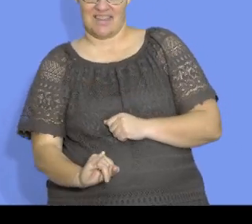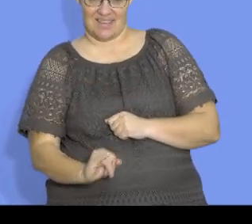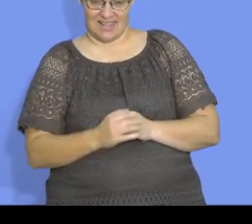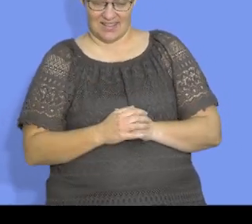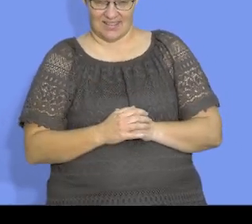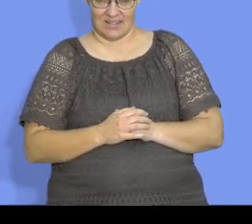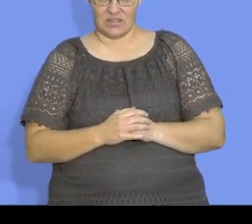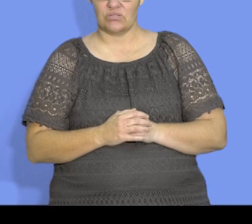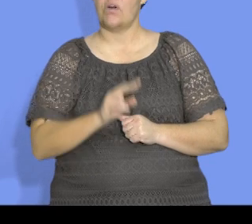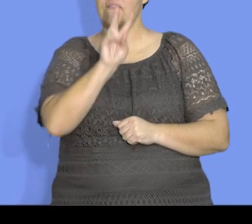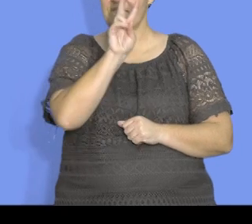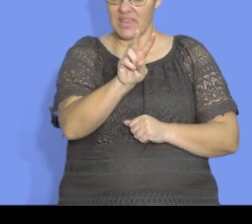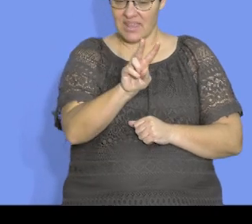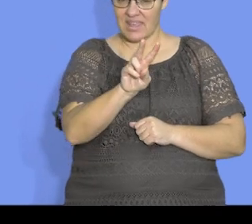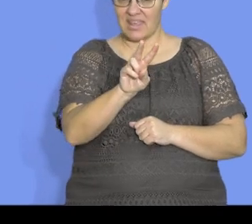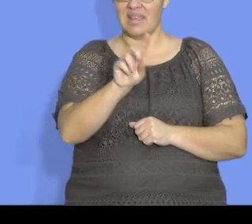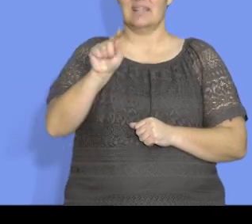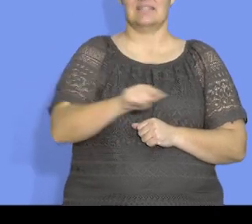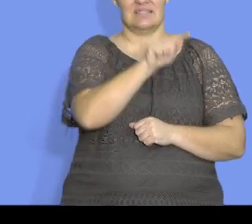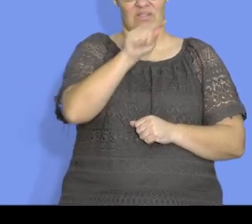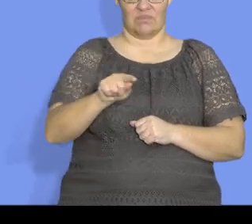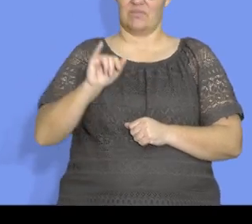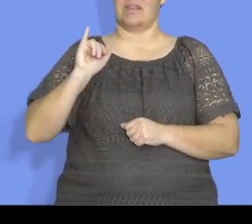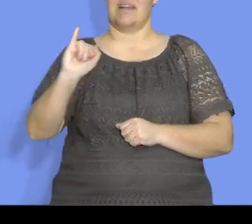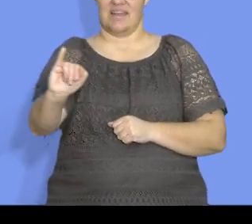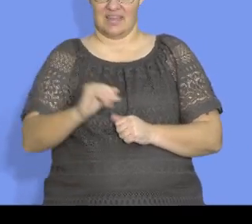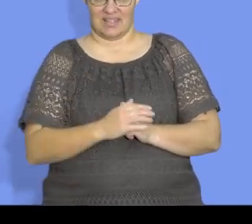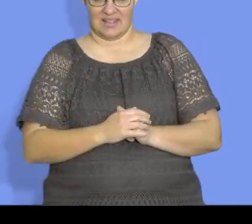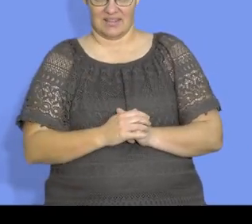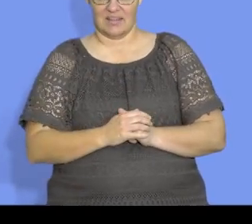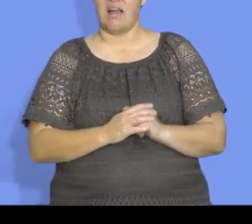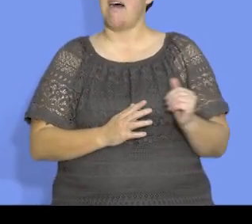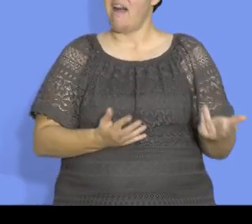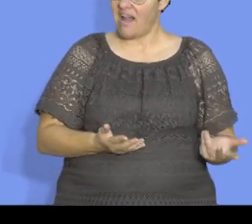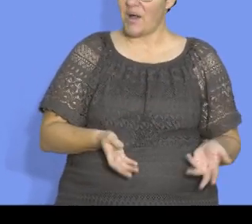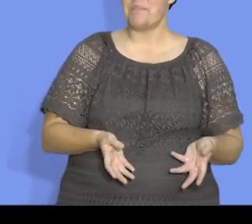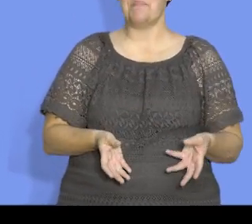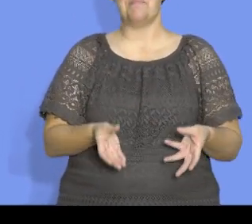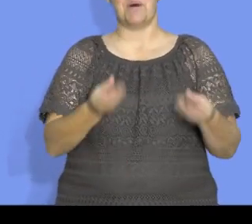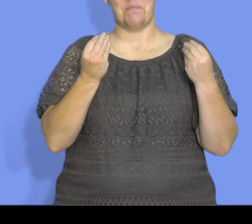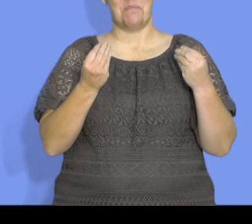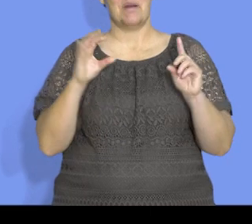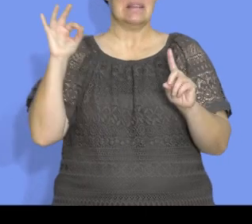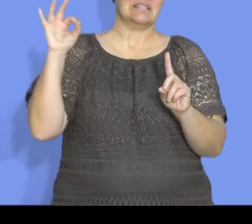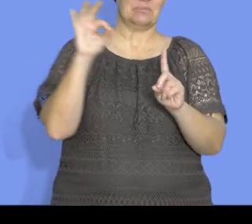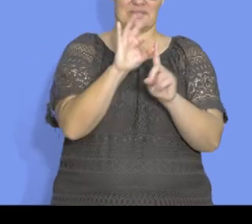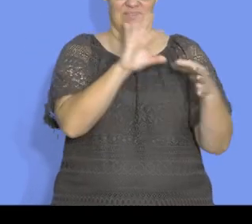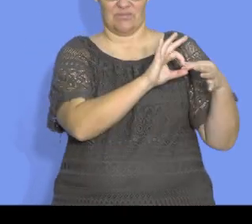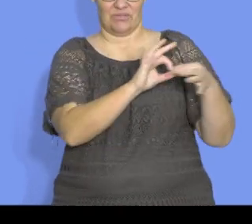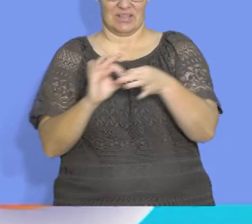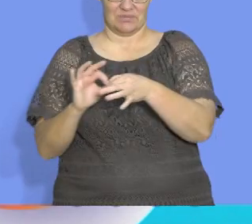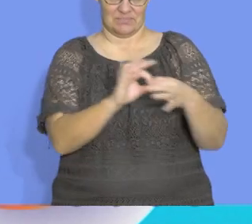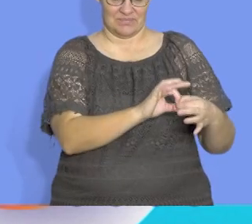clearly say that V is directly proportional to I, and we've got a particular